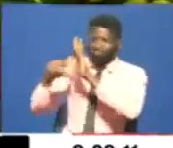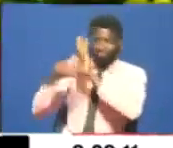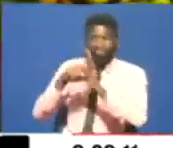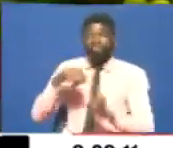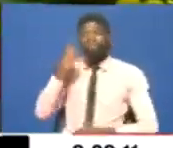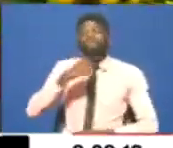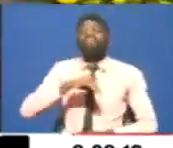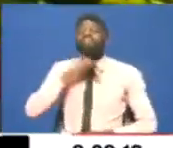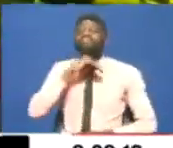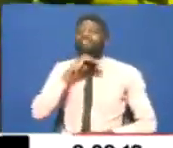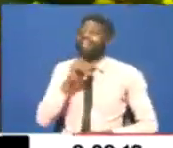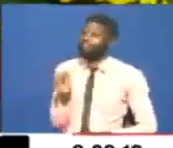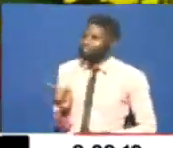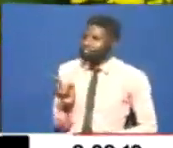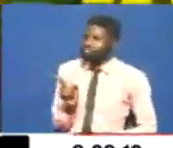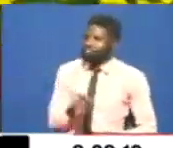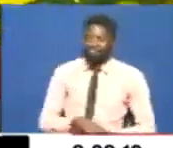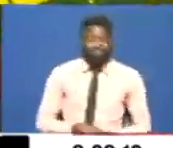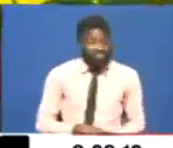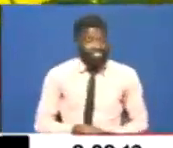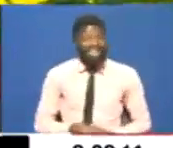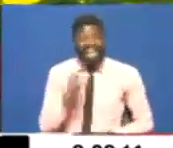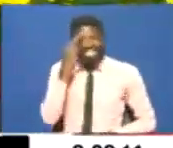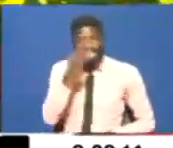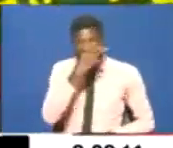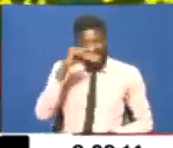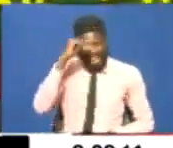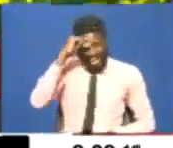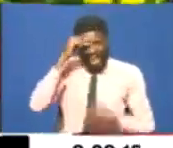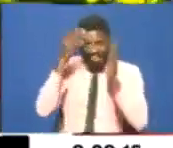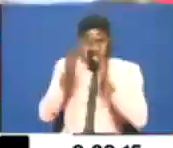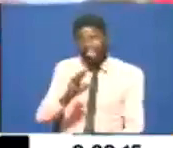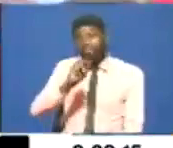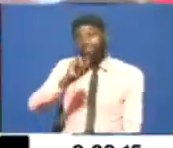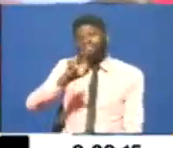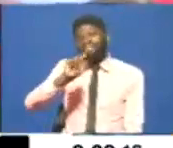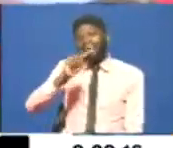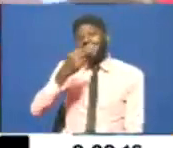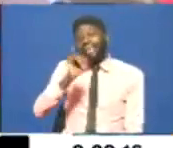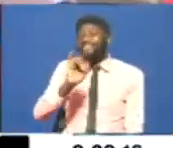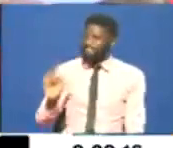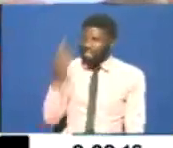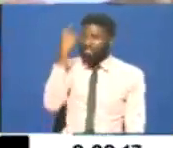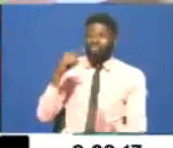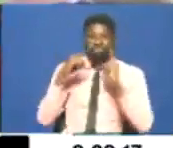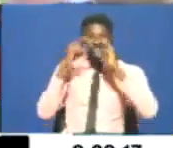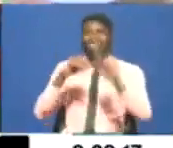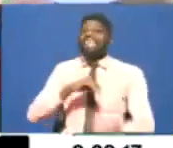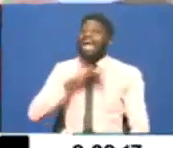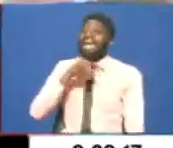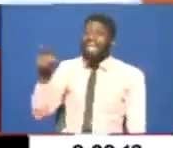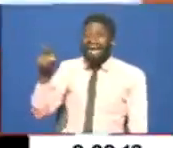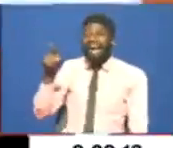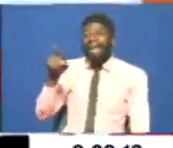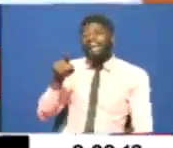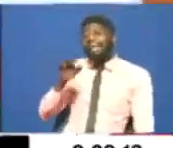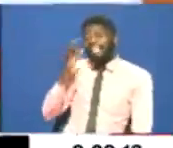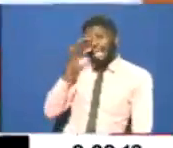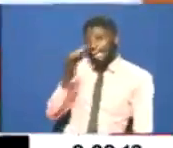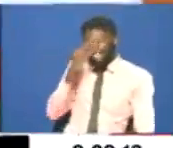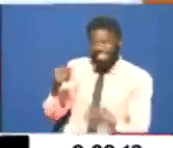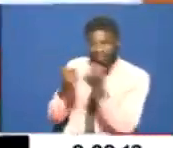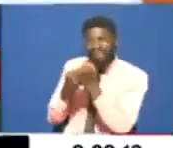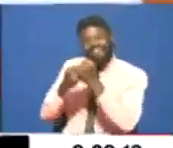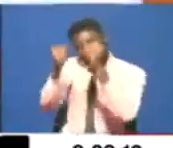Odinga. Nyeri Governor Mutahi Kahiga leading the charge, alleging that the Raila brand will be hard to sell in Nyeri County.